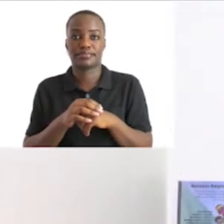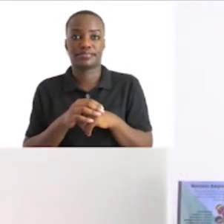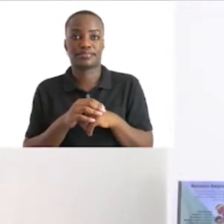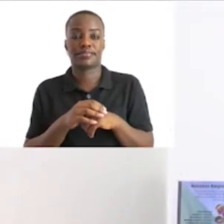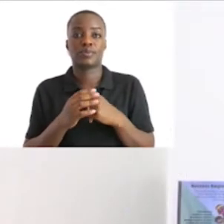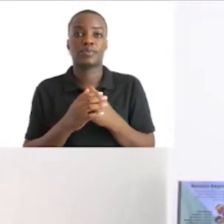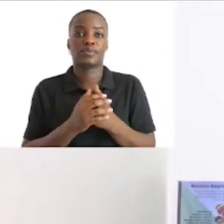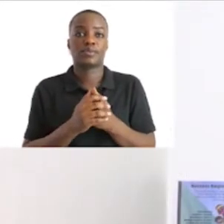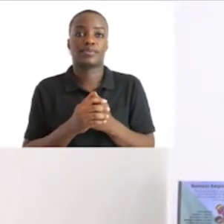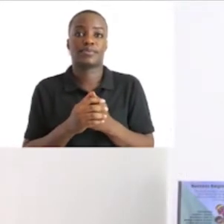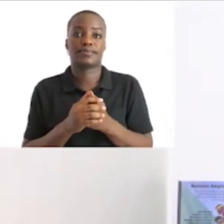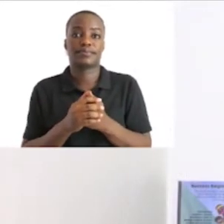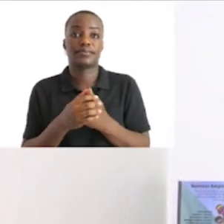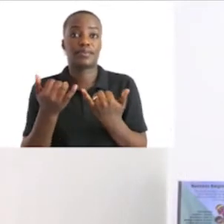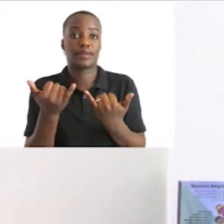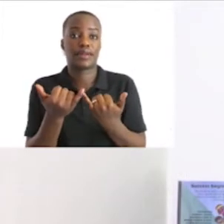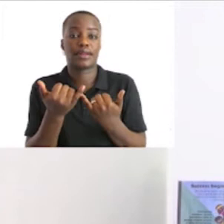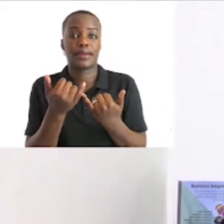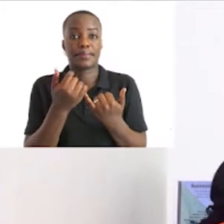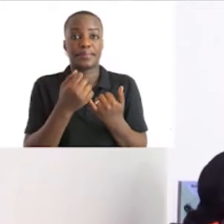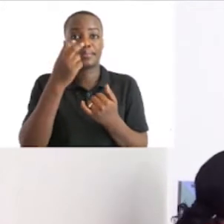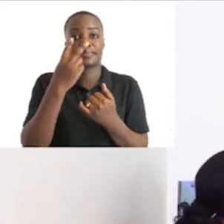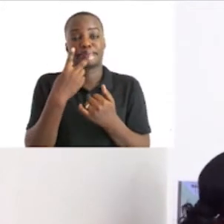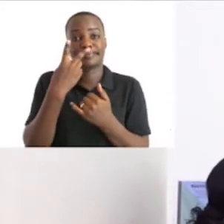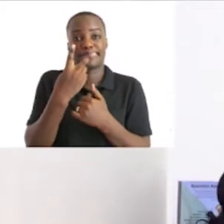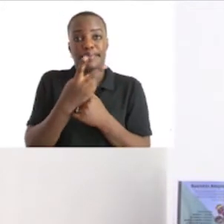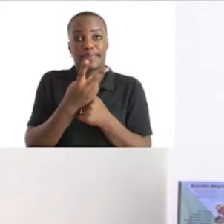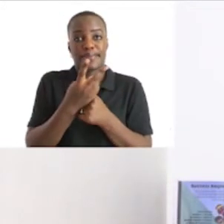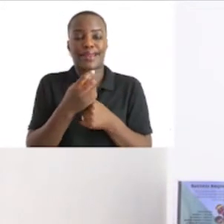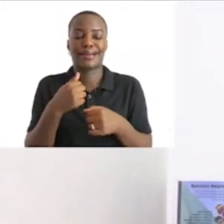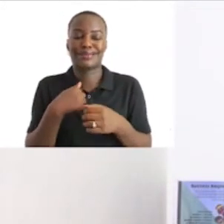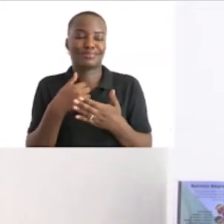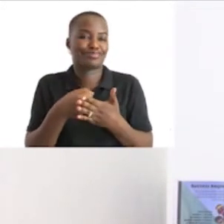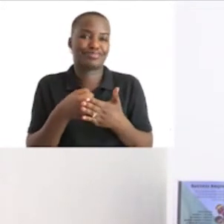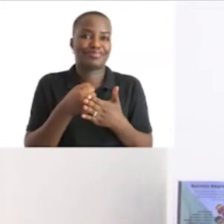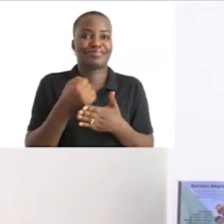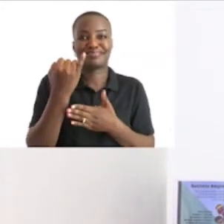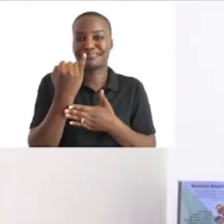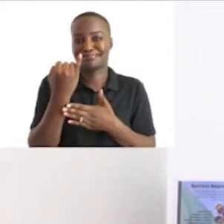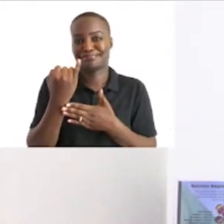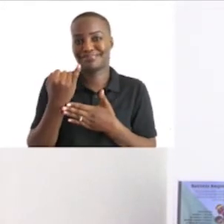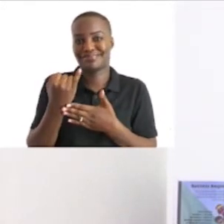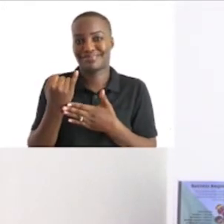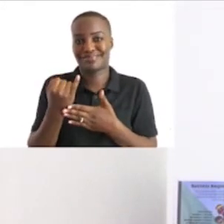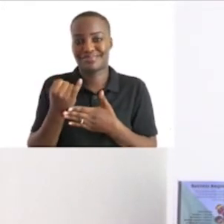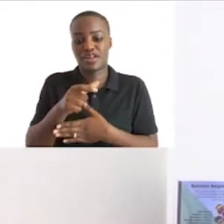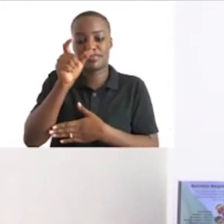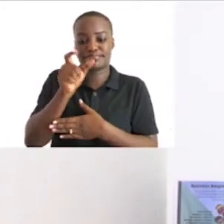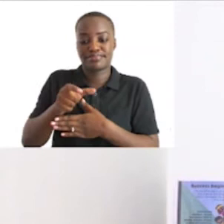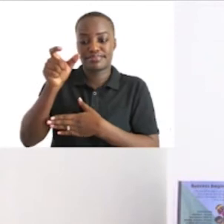board. Now, you can see that I have tried to draw a bar